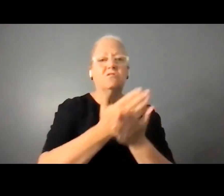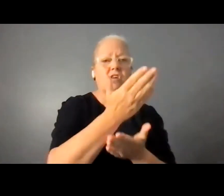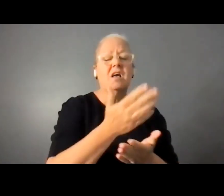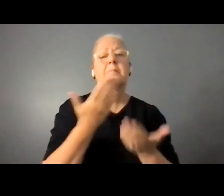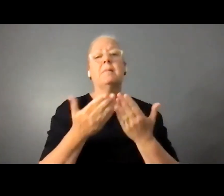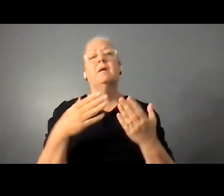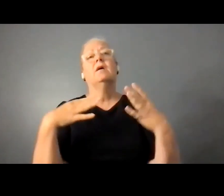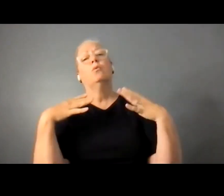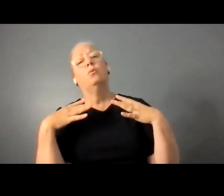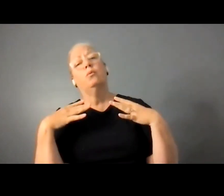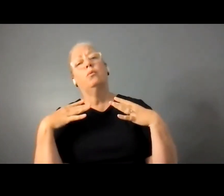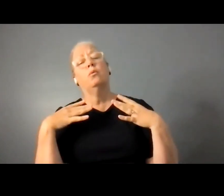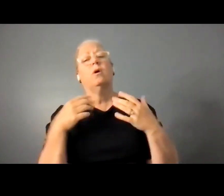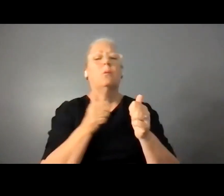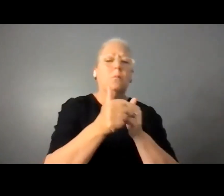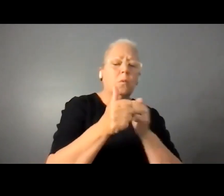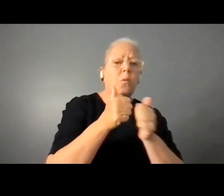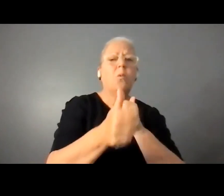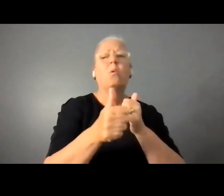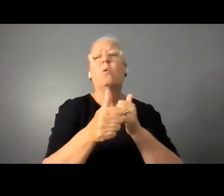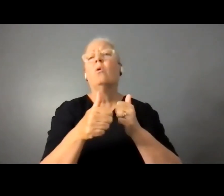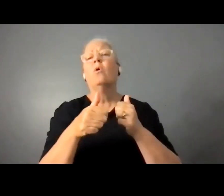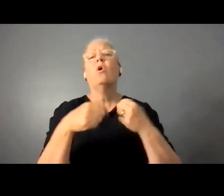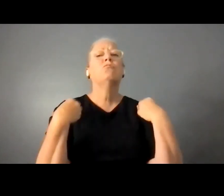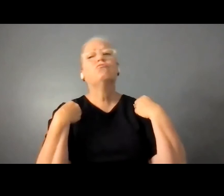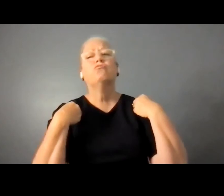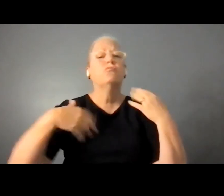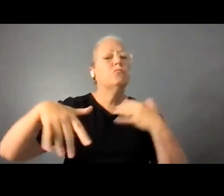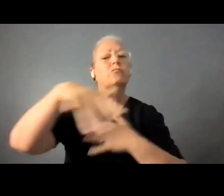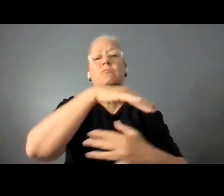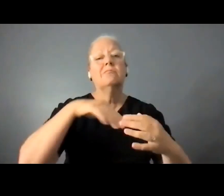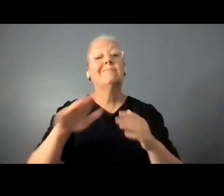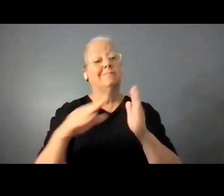leisure, and as Article 30 of the